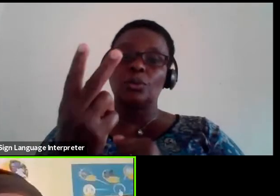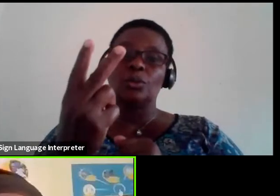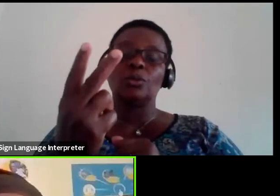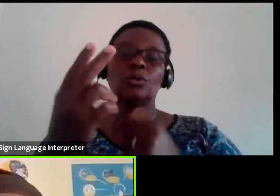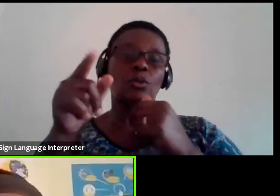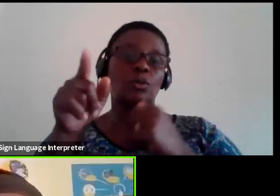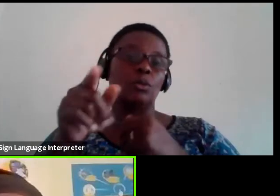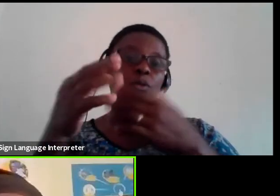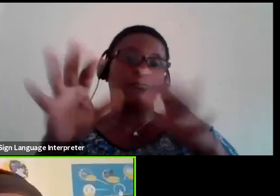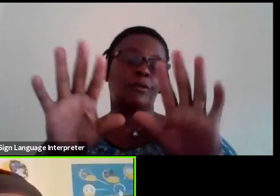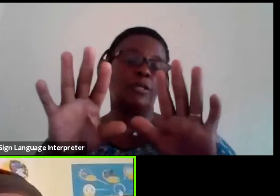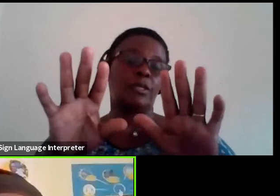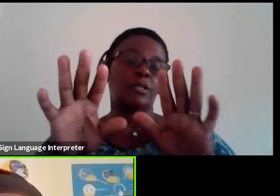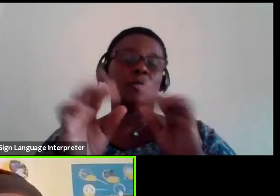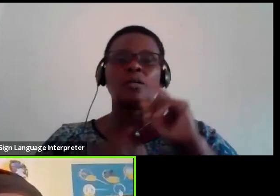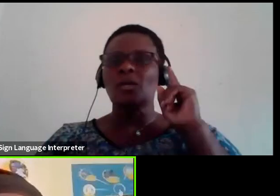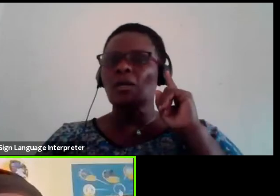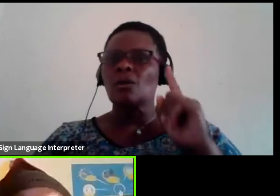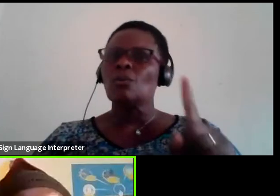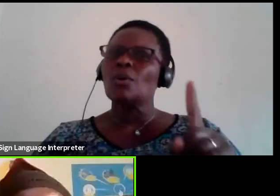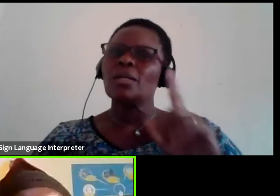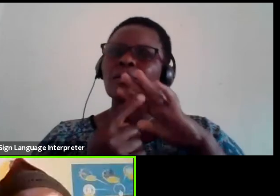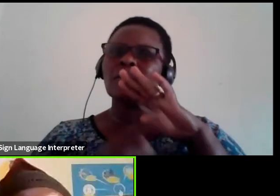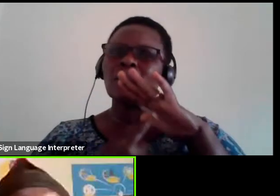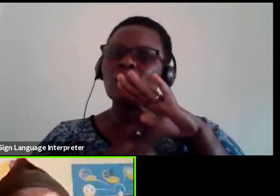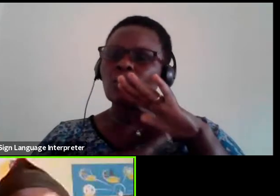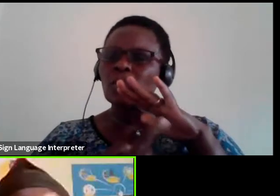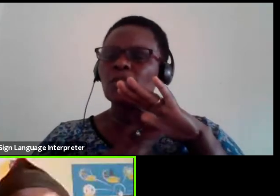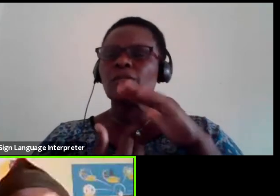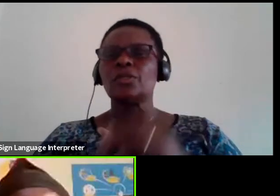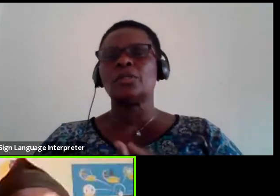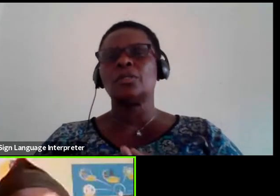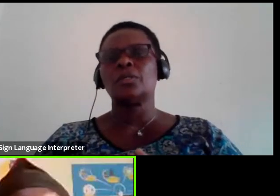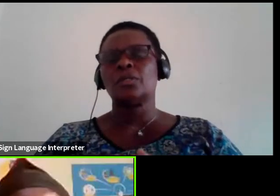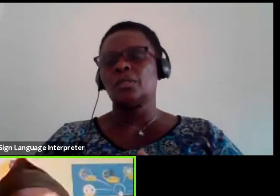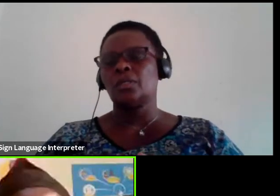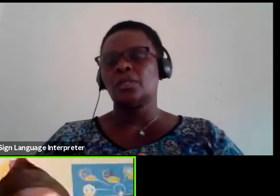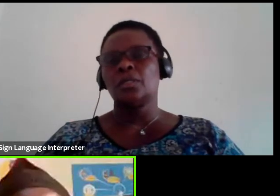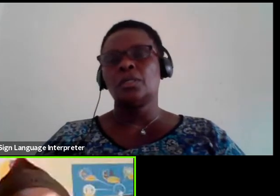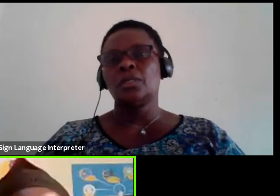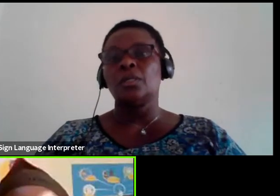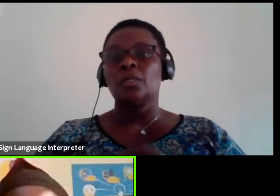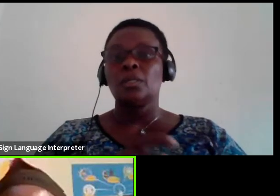which we do have, I would just add, when your calls become,